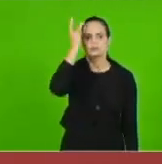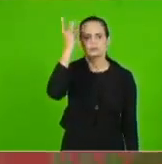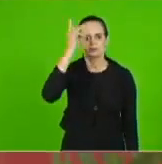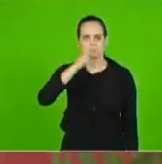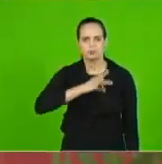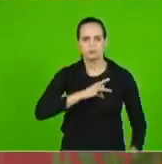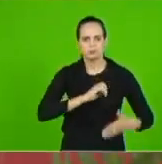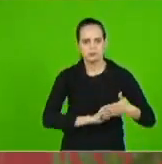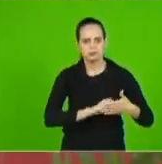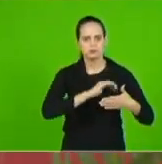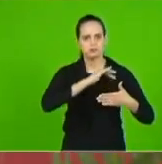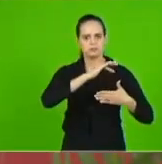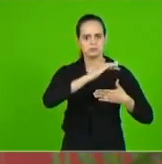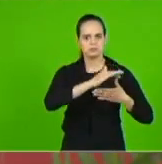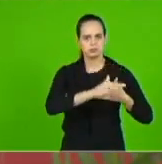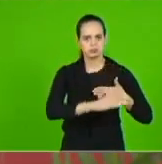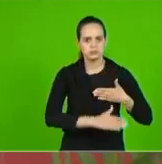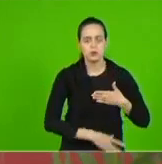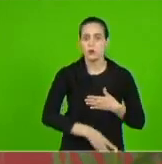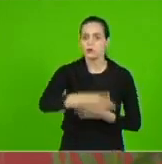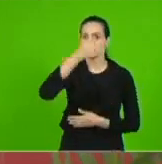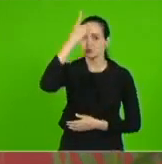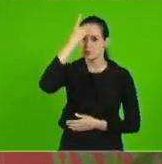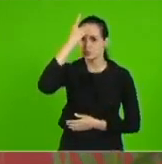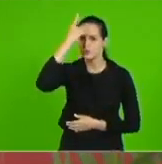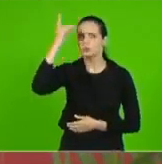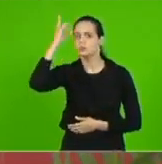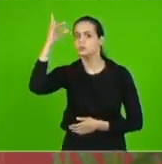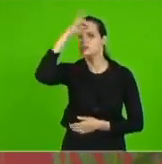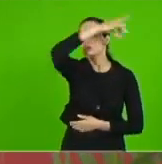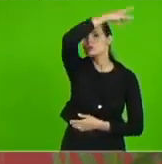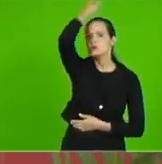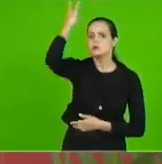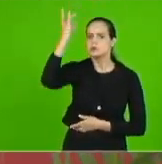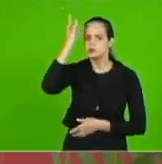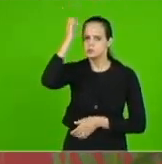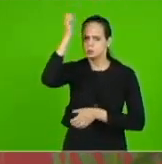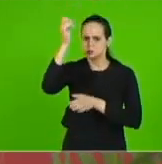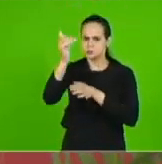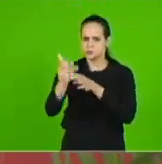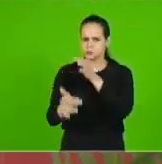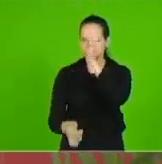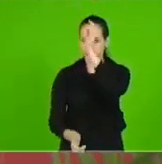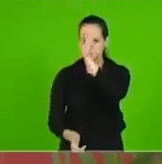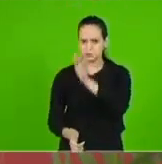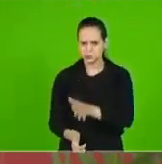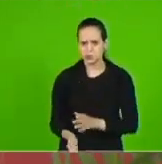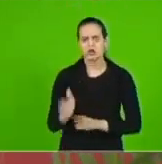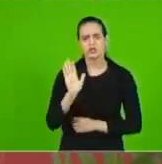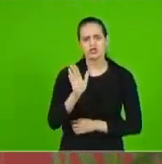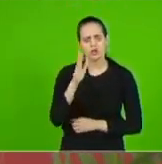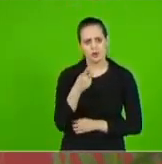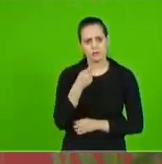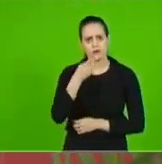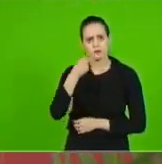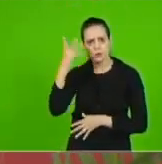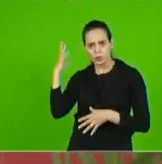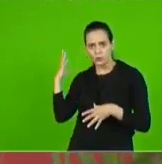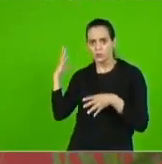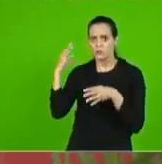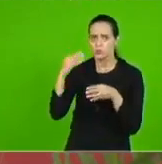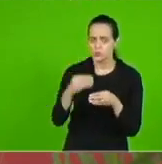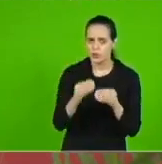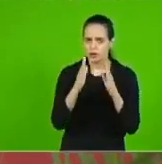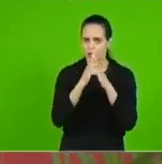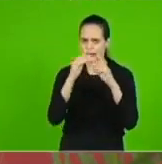Spirit. Spiritual gifts is the pouring out of the Holy Spirit. What we have already been mentioned, the church being prepared